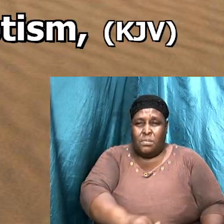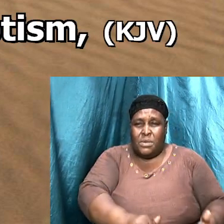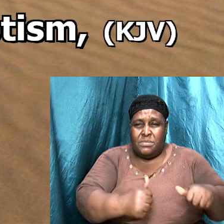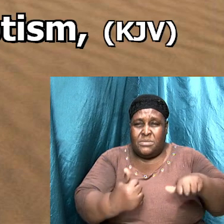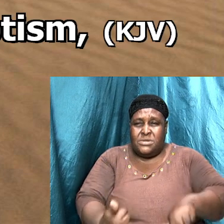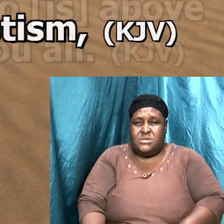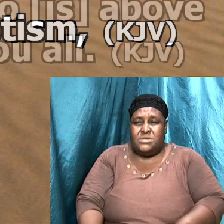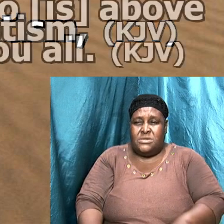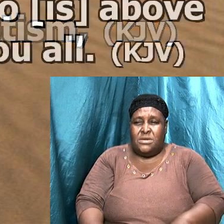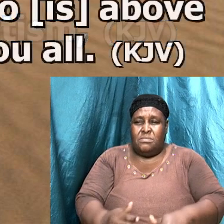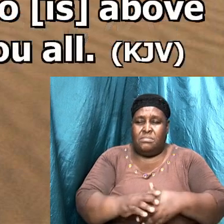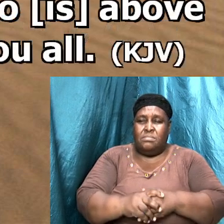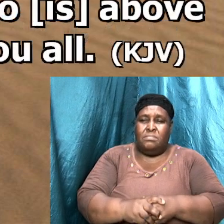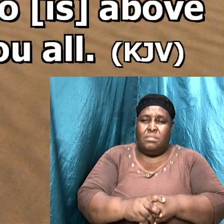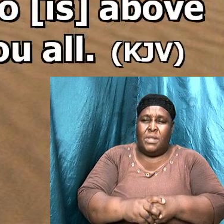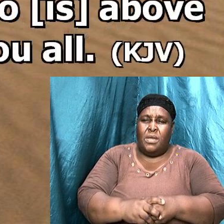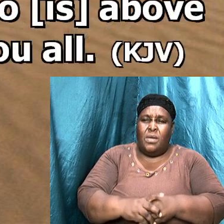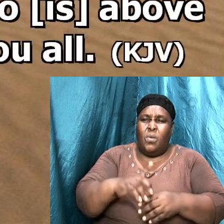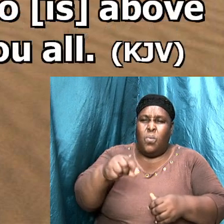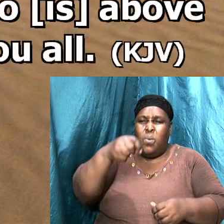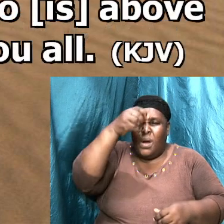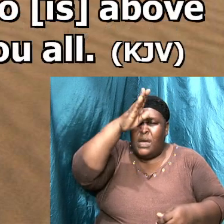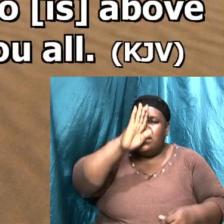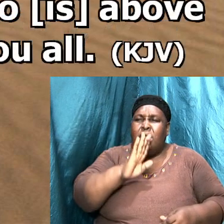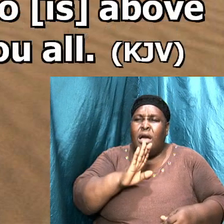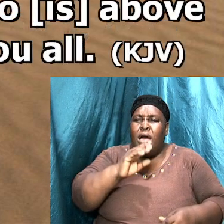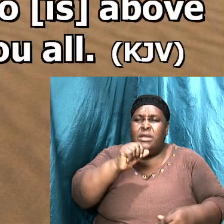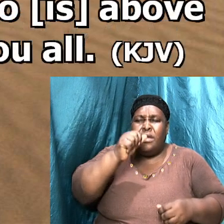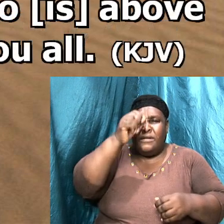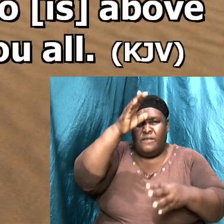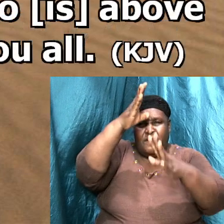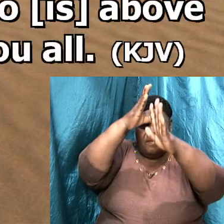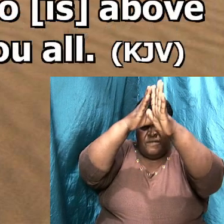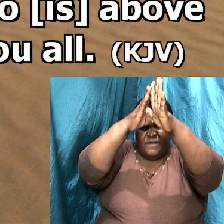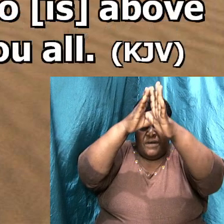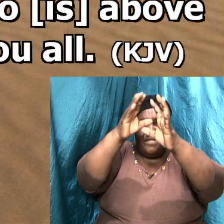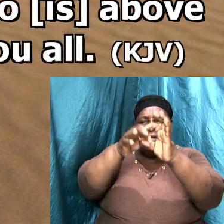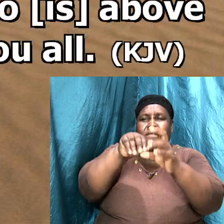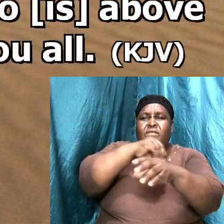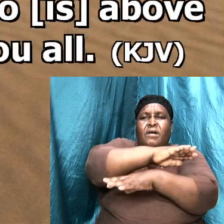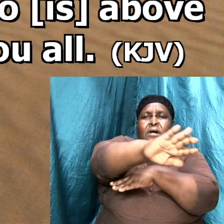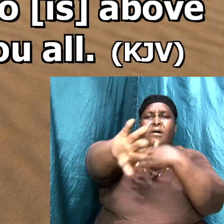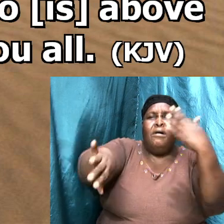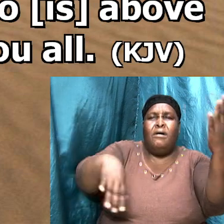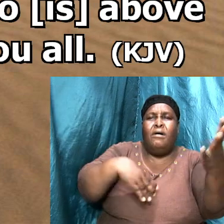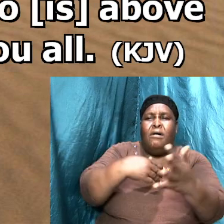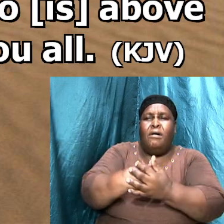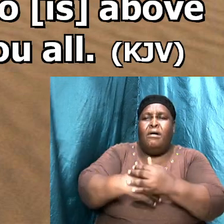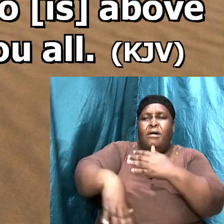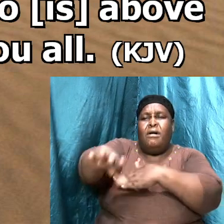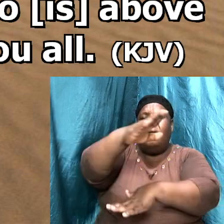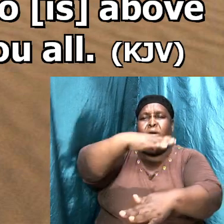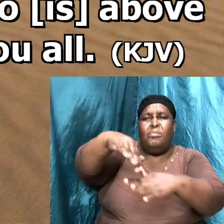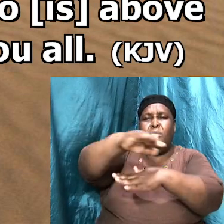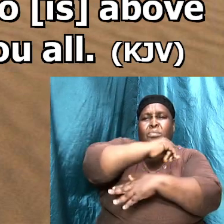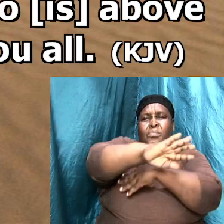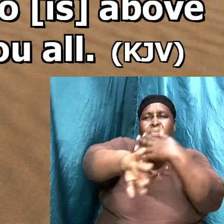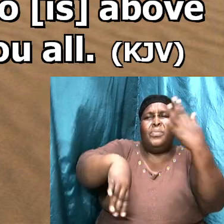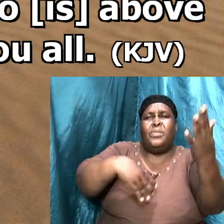and Father of all, who is above all, and